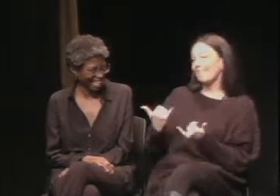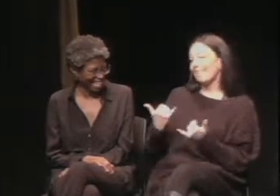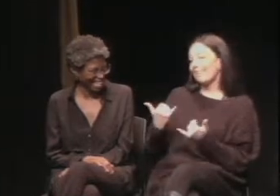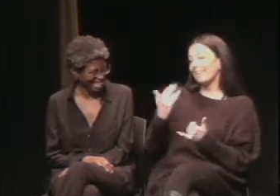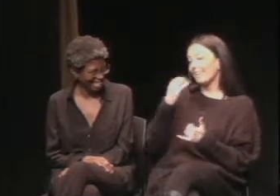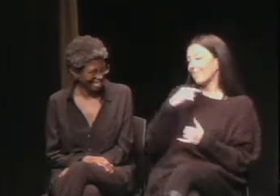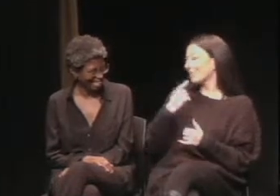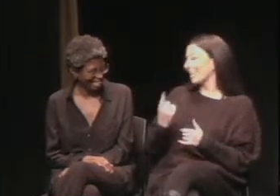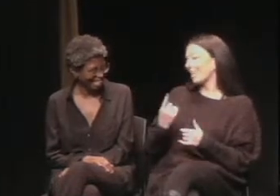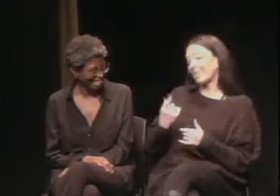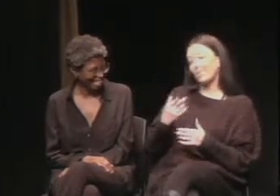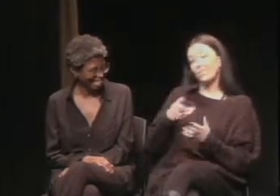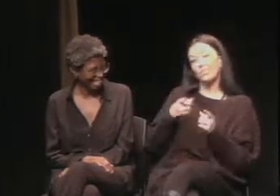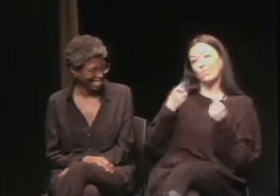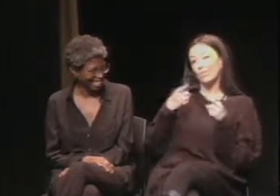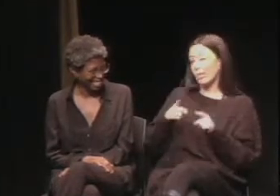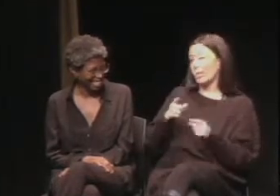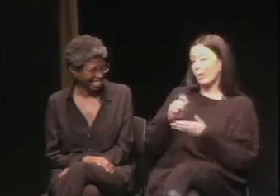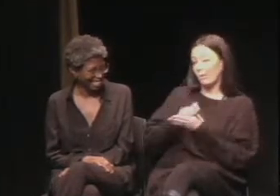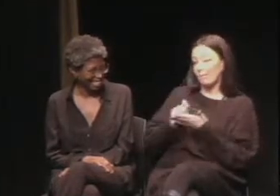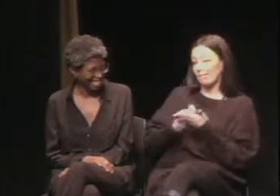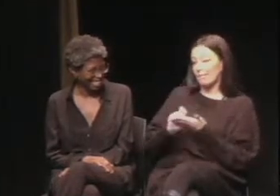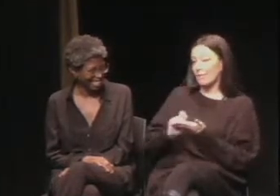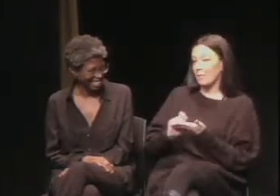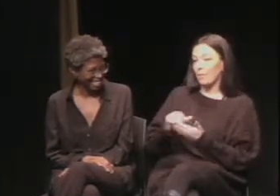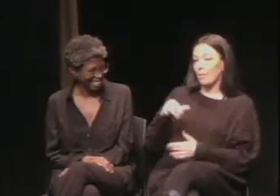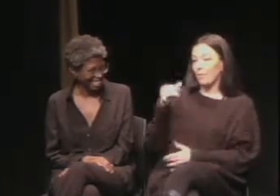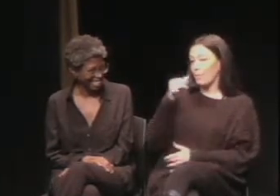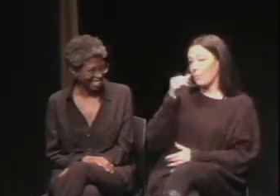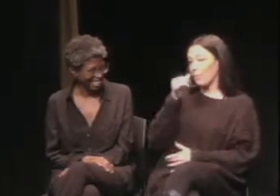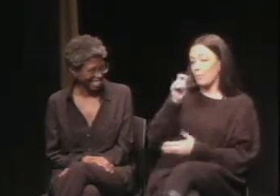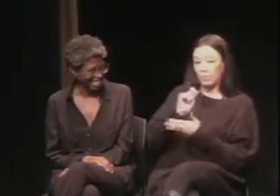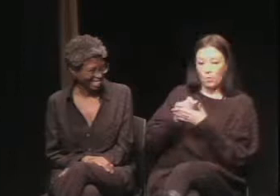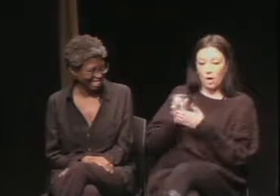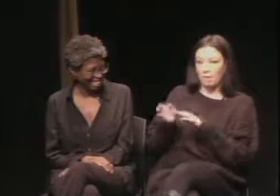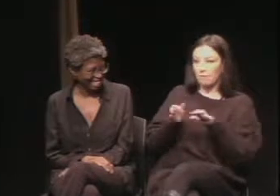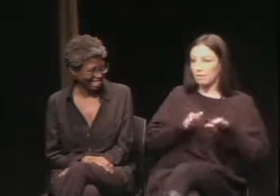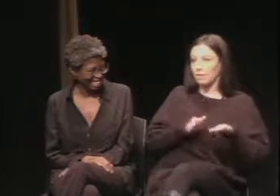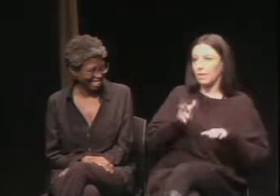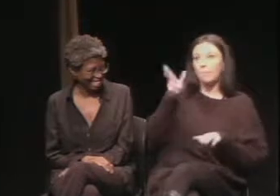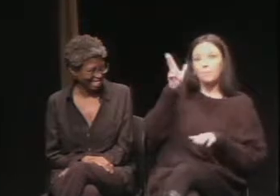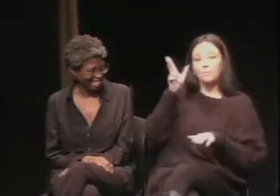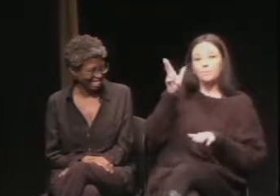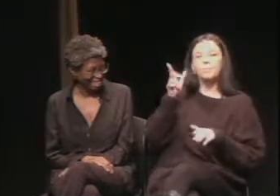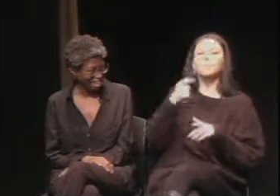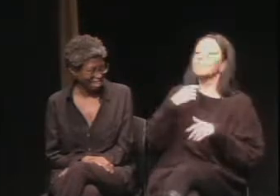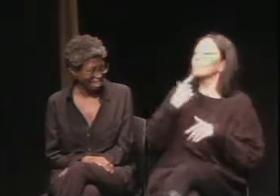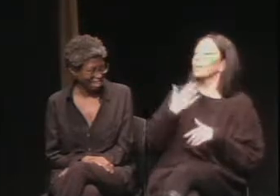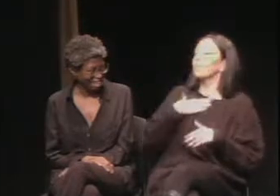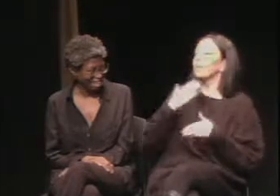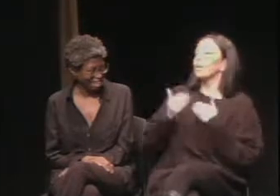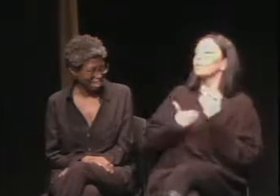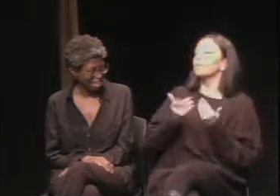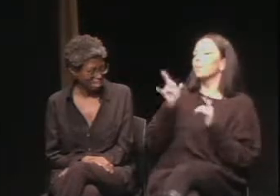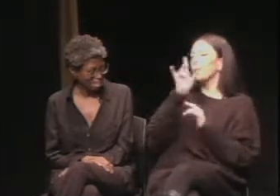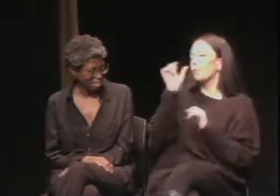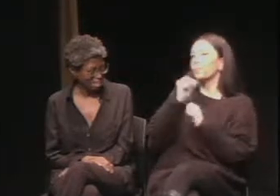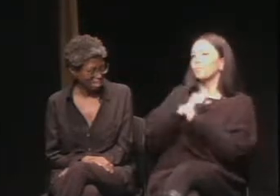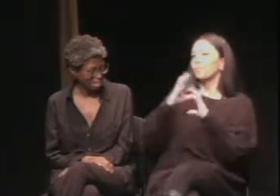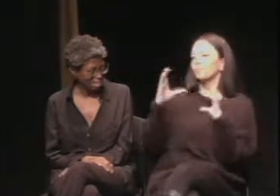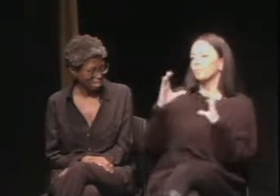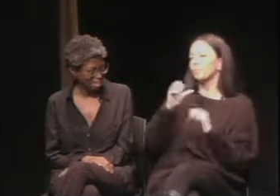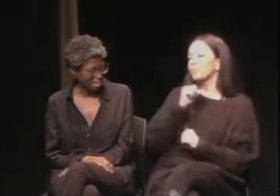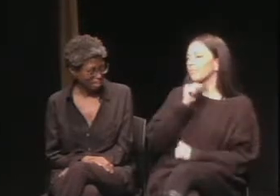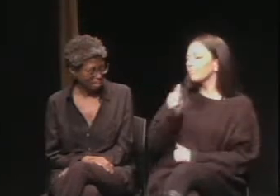Because I'm gonna tell you, sis, during the memoir, I would write and put it down. This is the thing I'm gonna tell you what my process was. And it